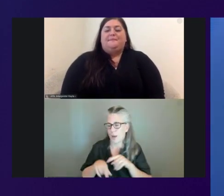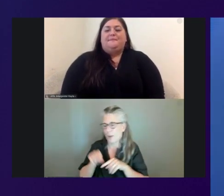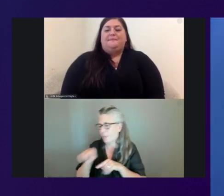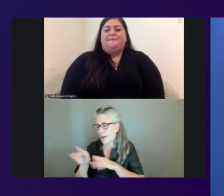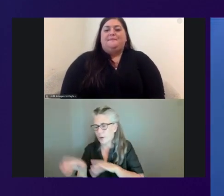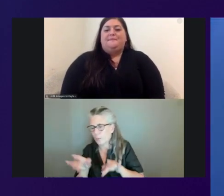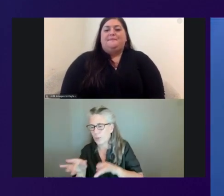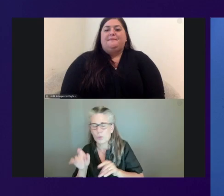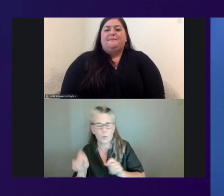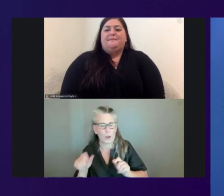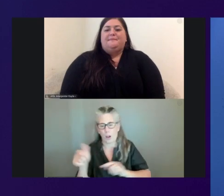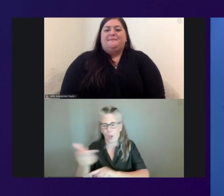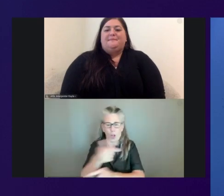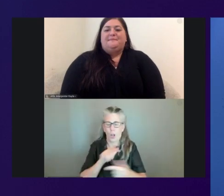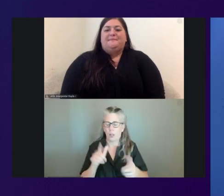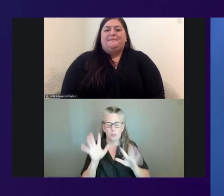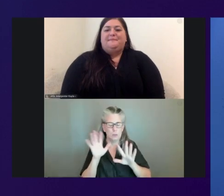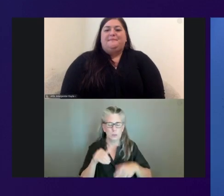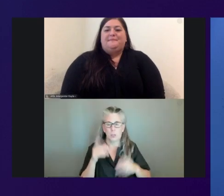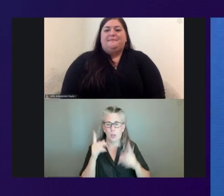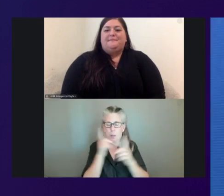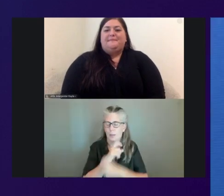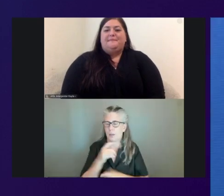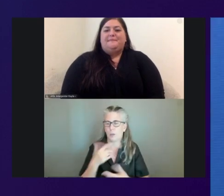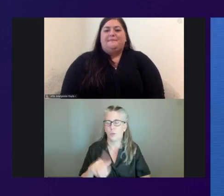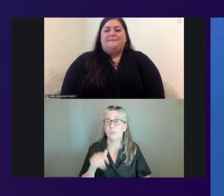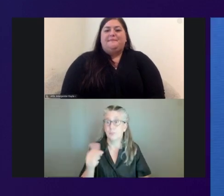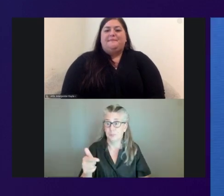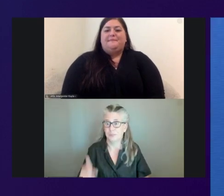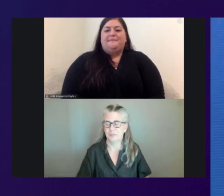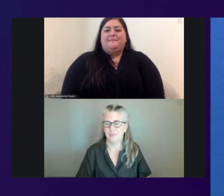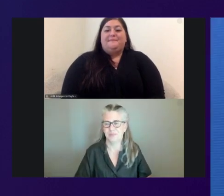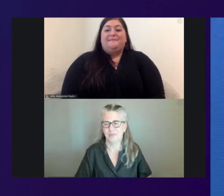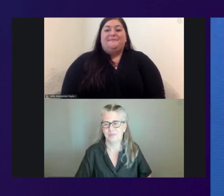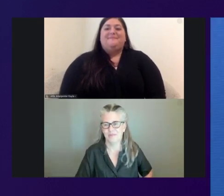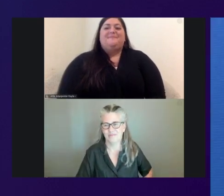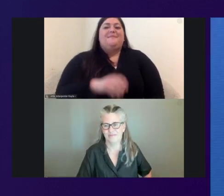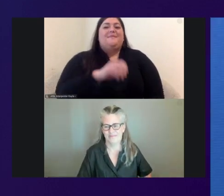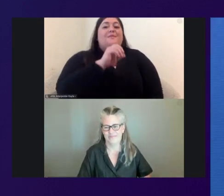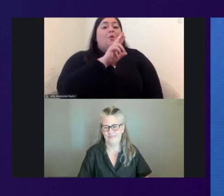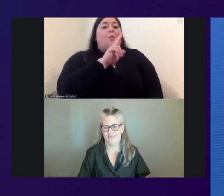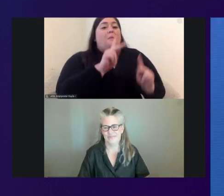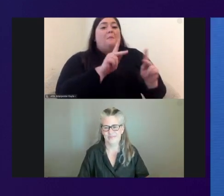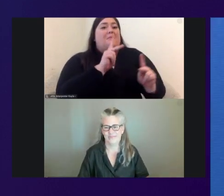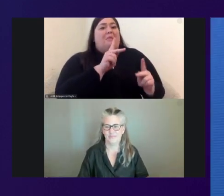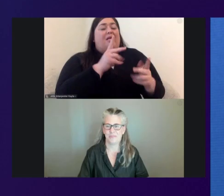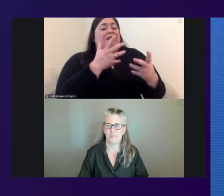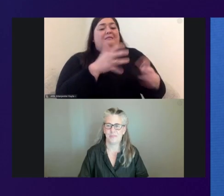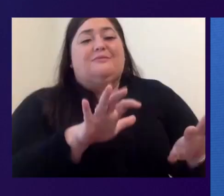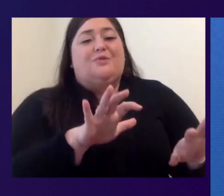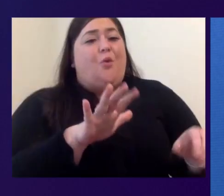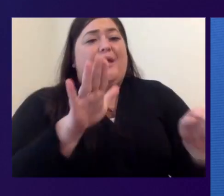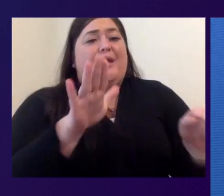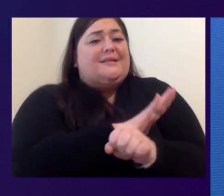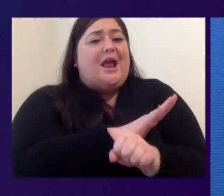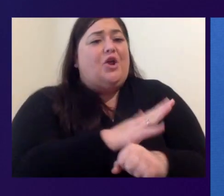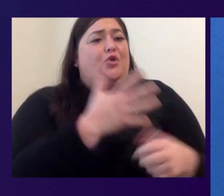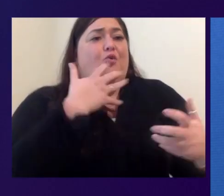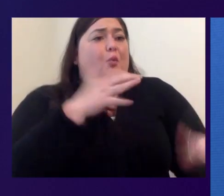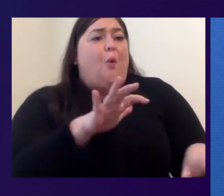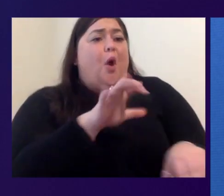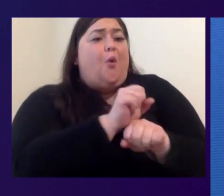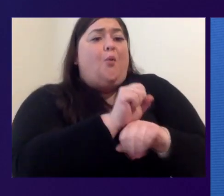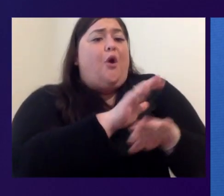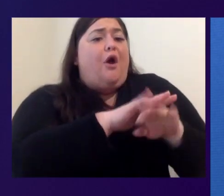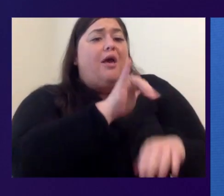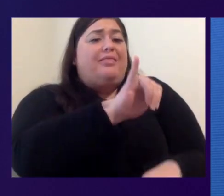forth. And sometimes that leads to people going, I'll just do it later, or it leads to people opting out entirely, saying, no, I'm not going to work on a personal device, for example.